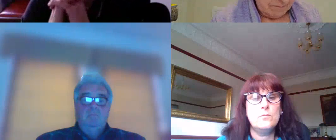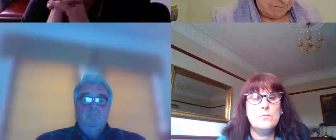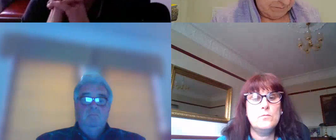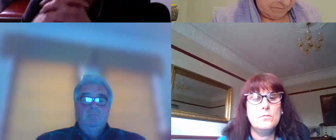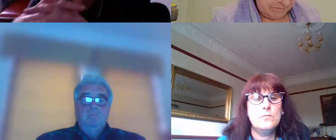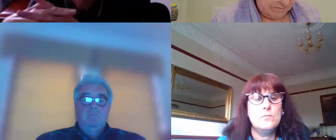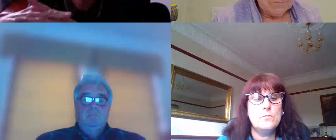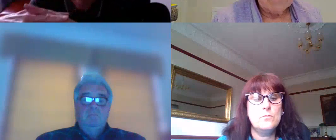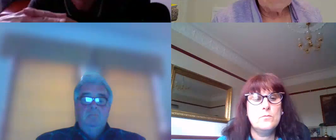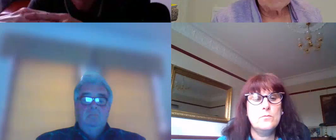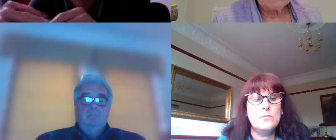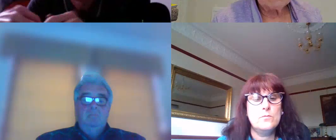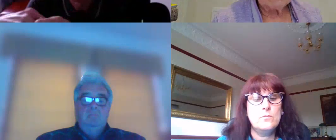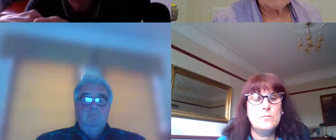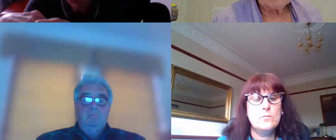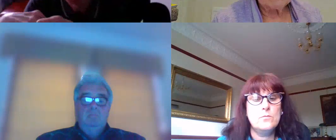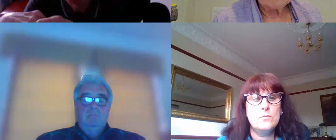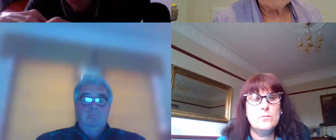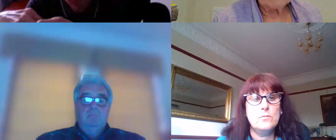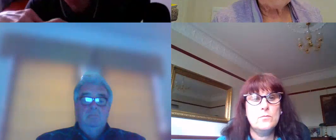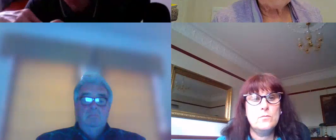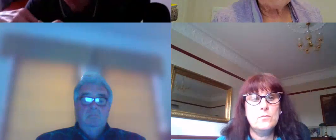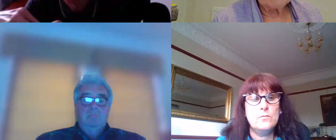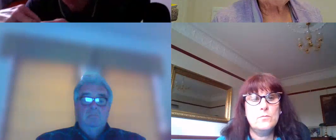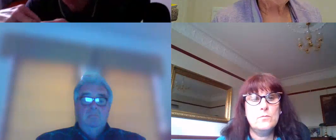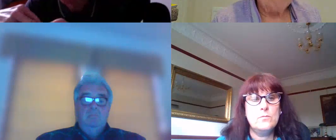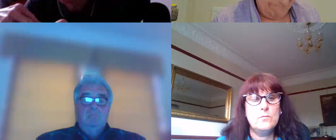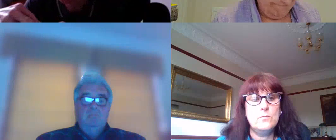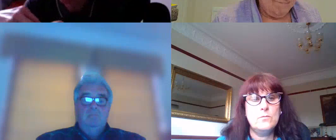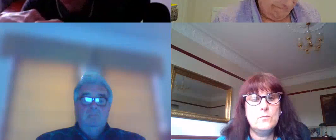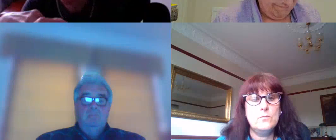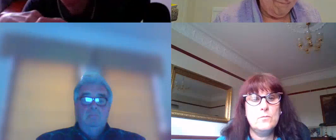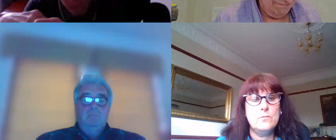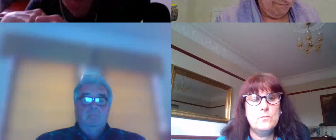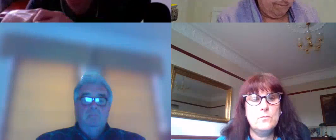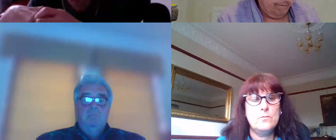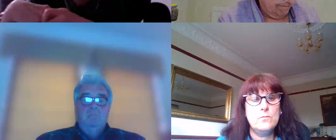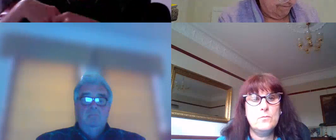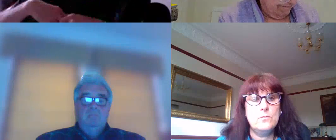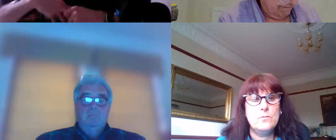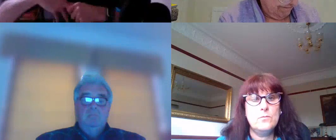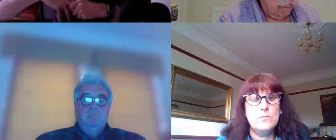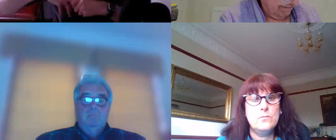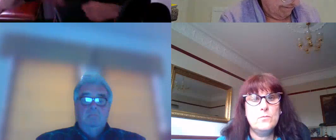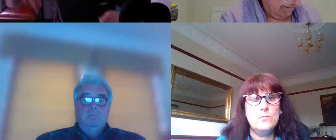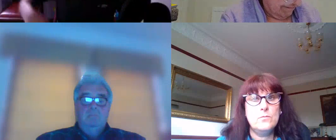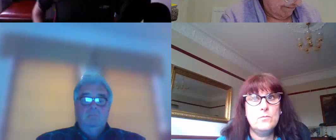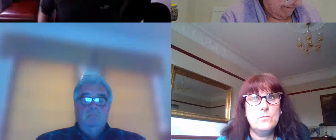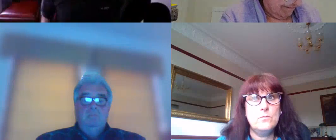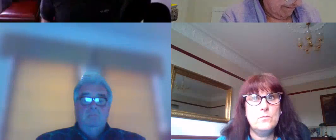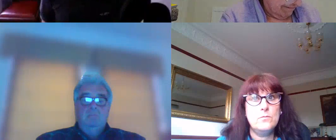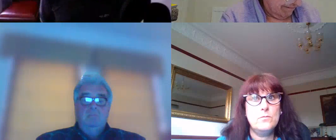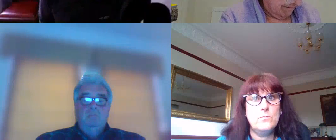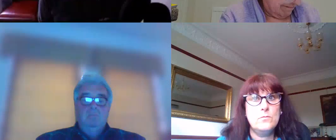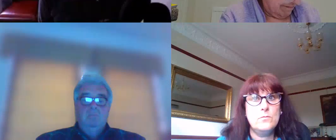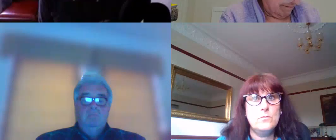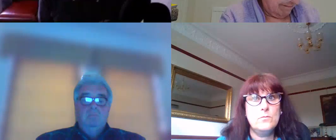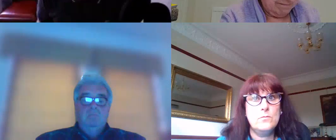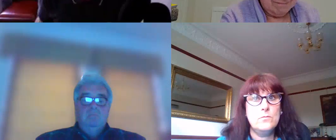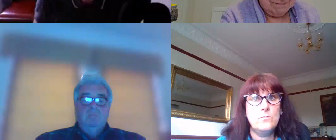and avoid someone who had an interest in the afternoon having to get up at 8 o'clock, see that BART and then leave, or